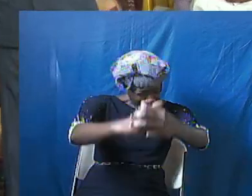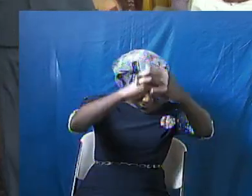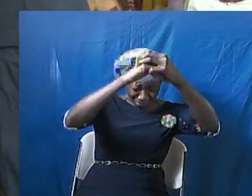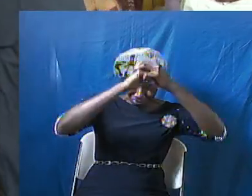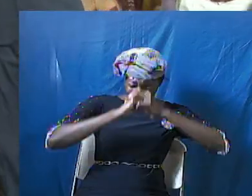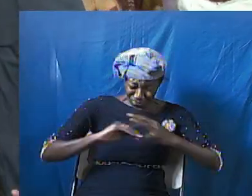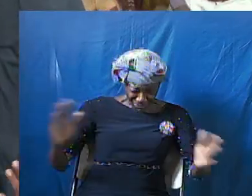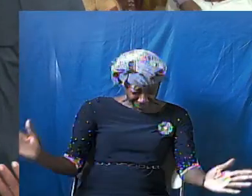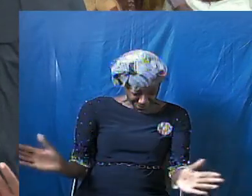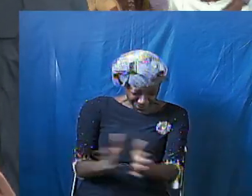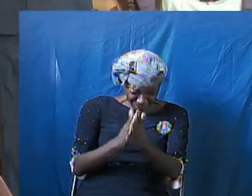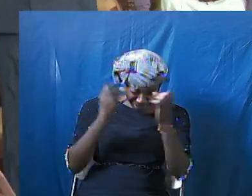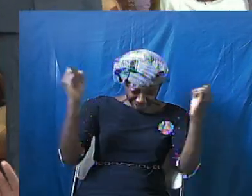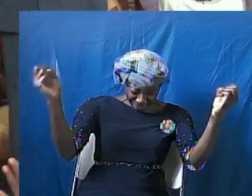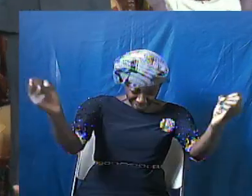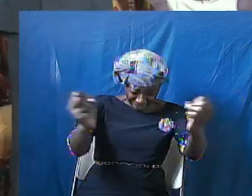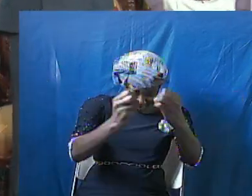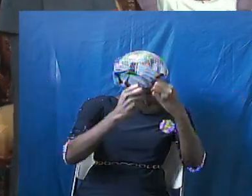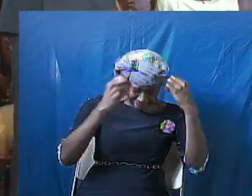Hallelujah.